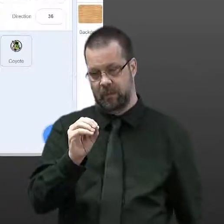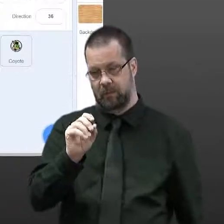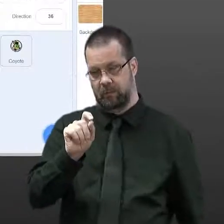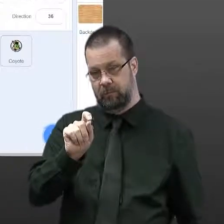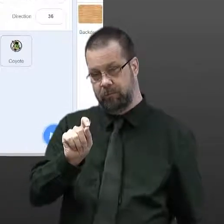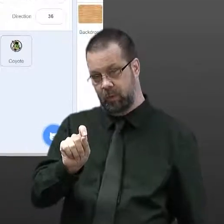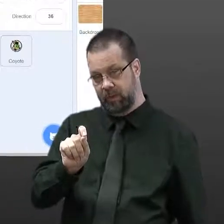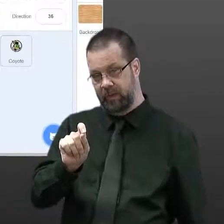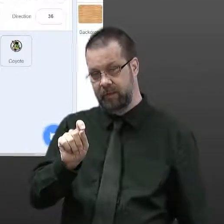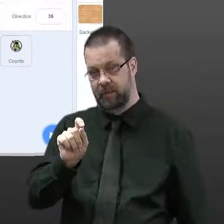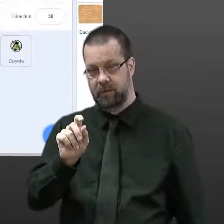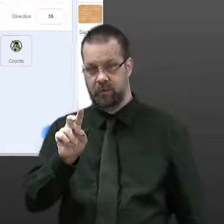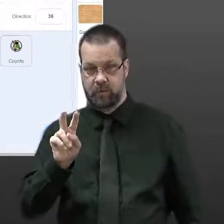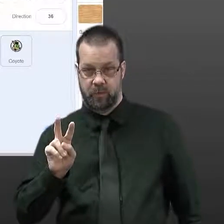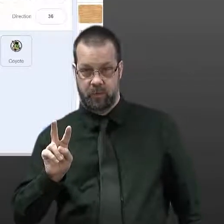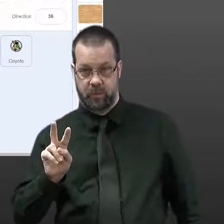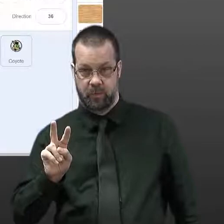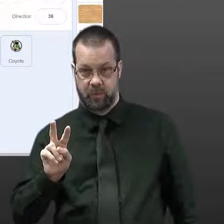0.2 seconds.